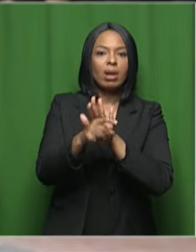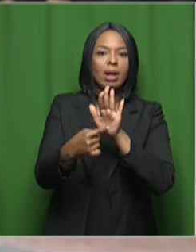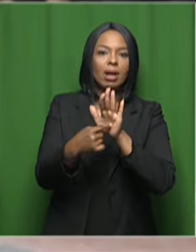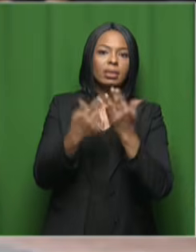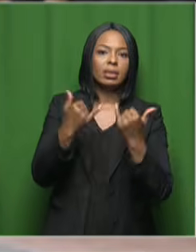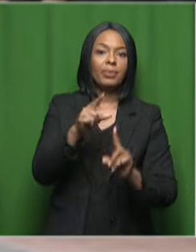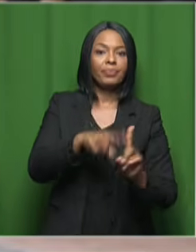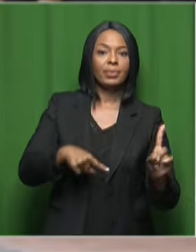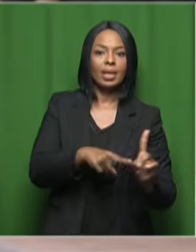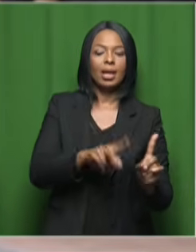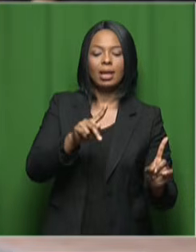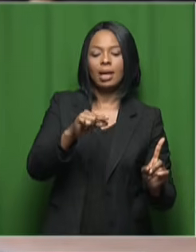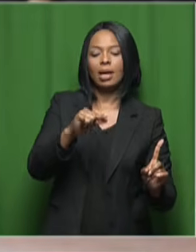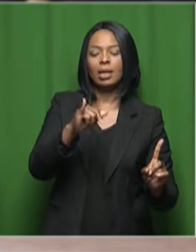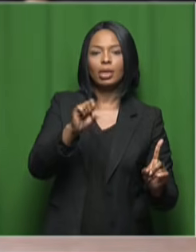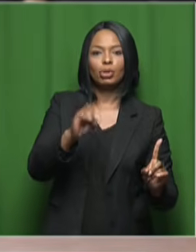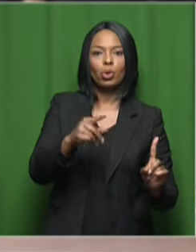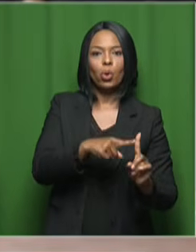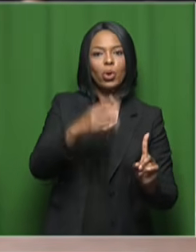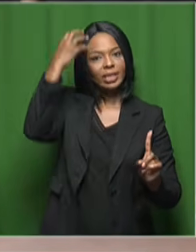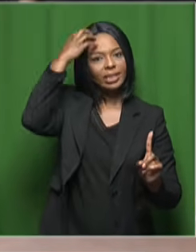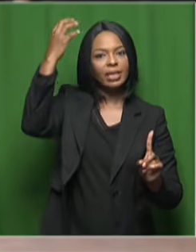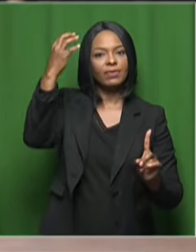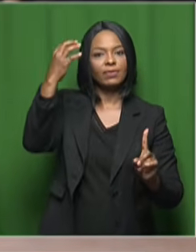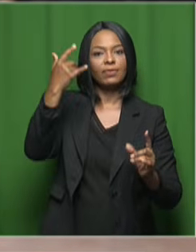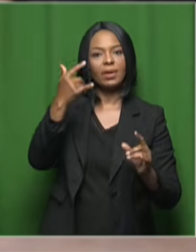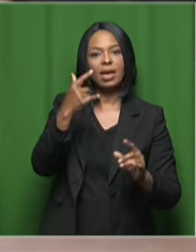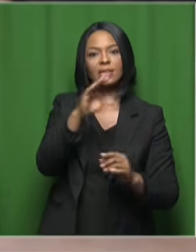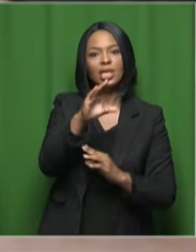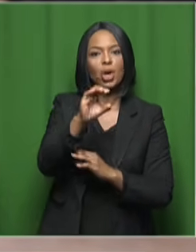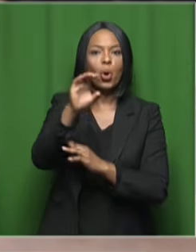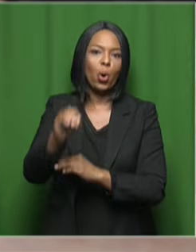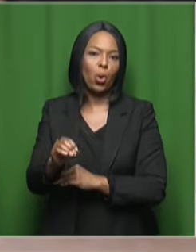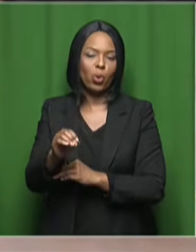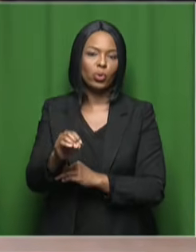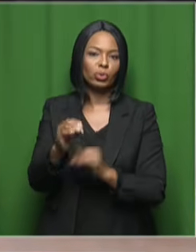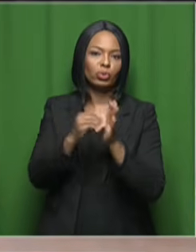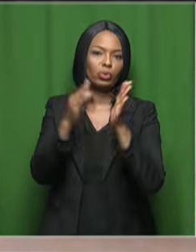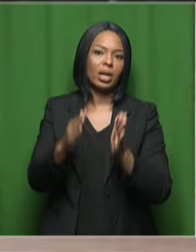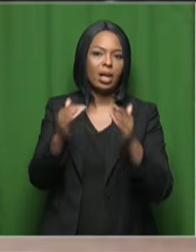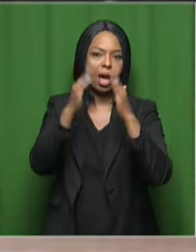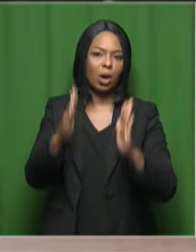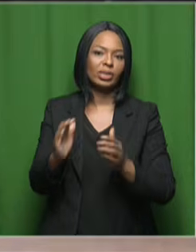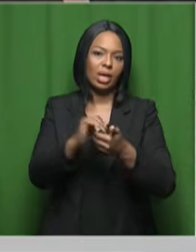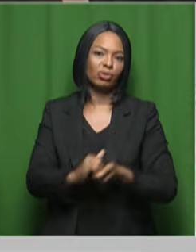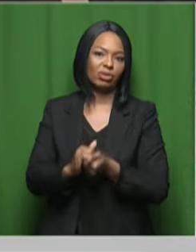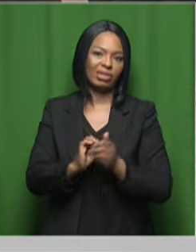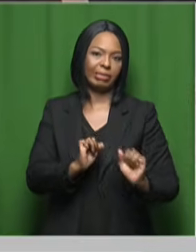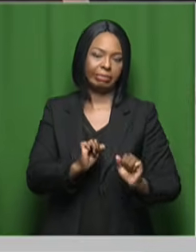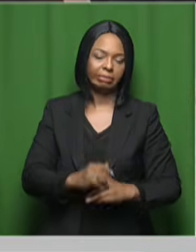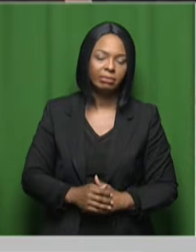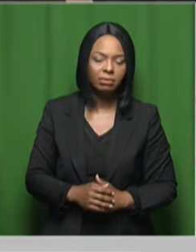guest, Kagisho Mamabolo. He's the Chief Executive Officer of the Private Student Housing Association. We'll see you after this.